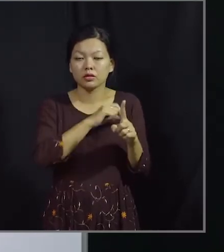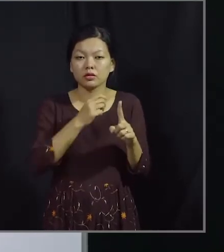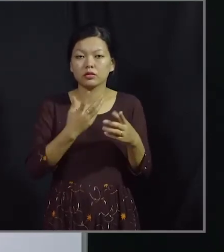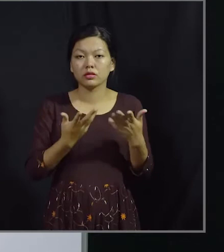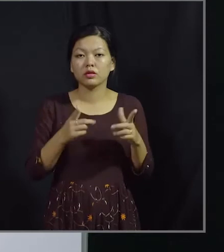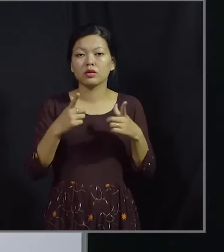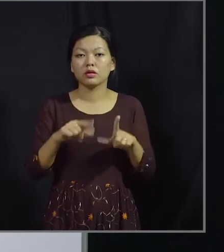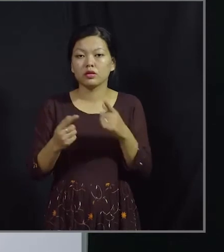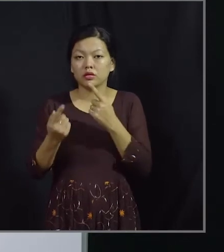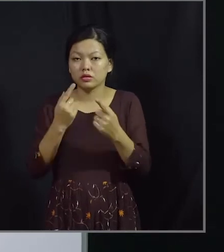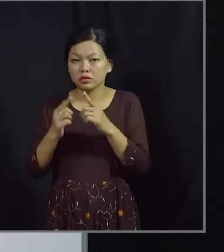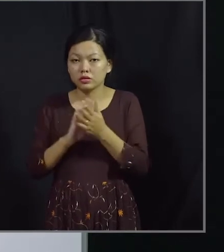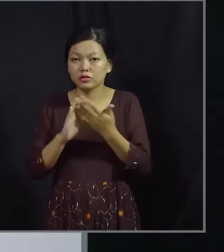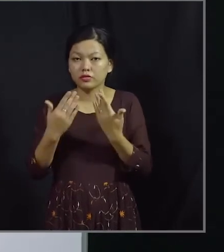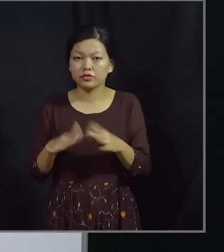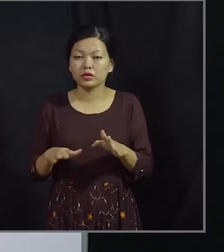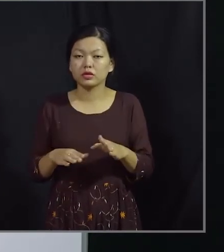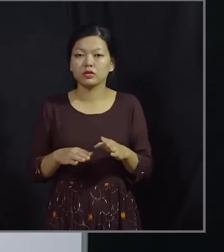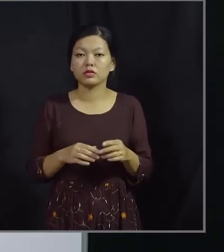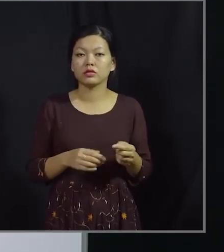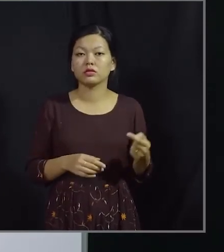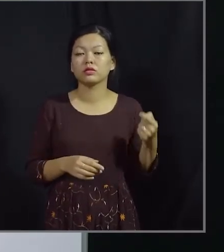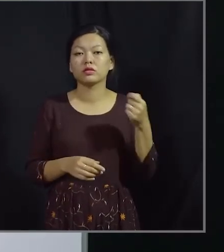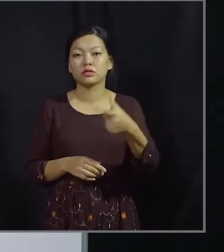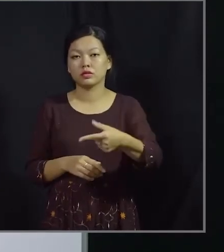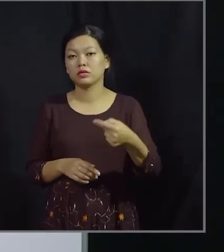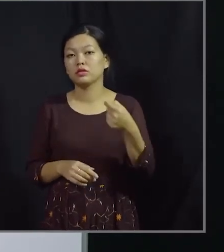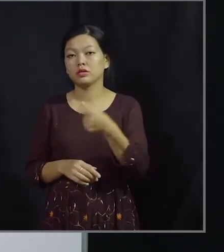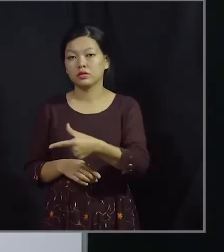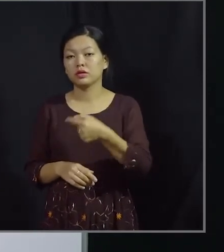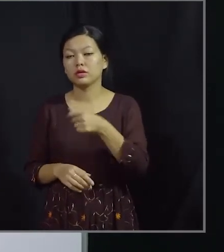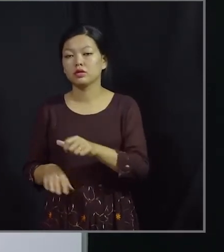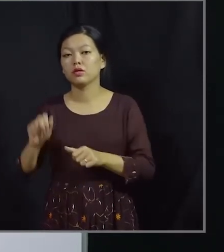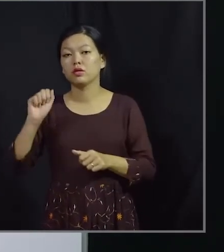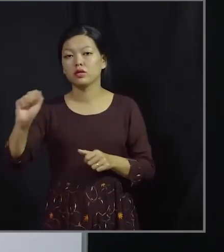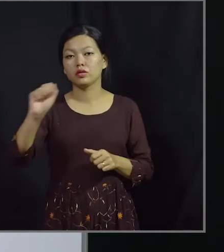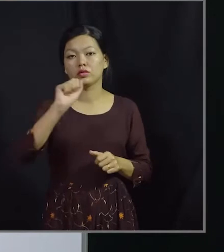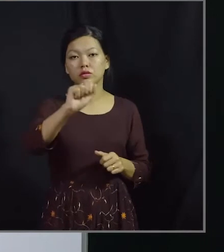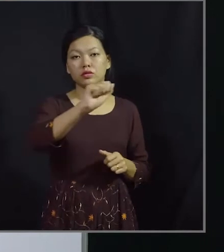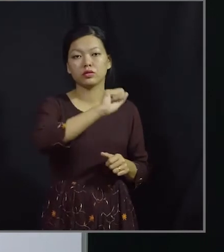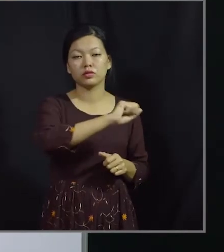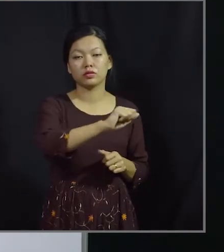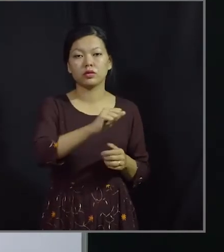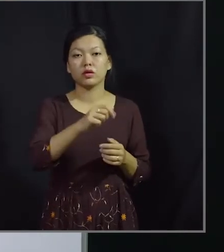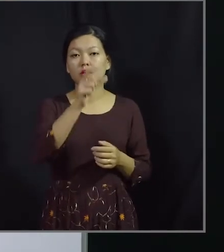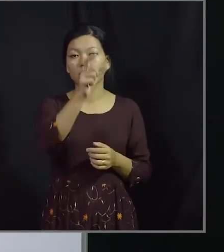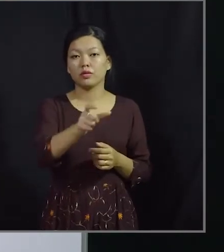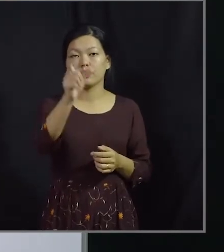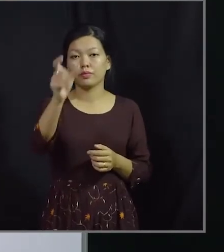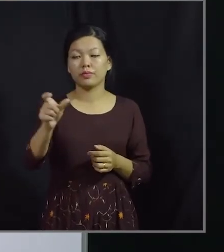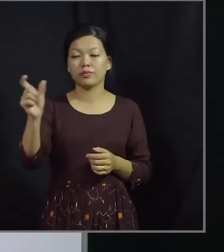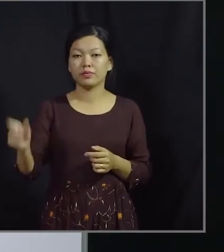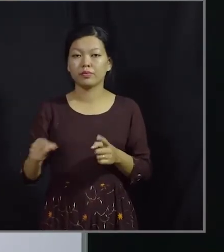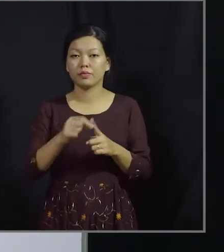to transfer these to partners' capital account, their respective account, in their profit sharing